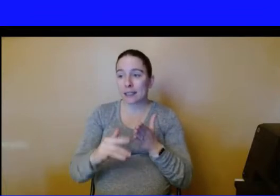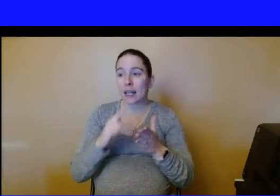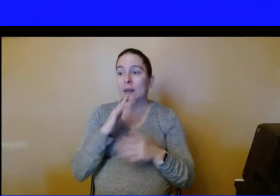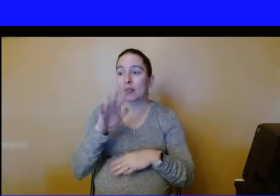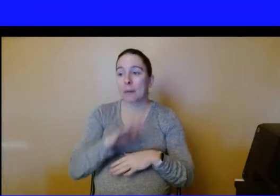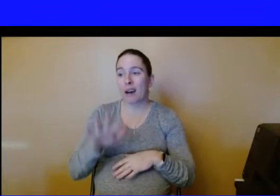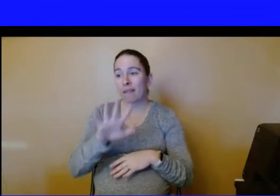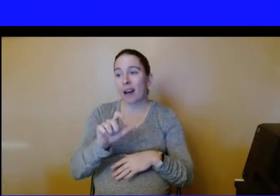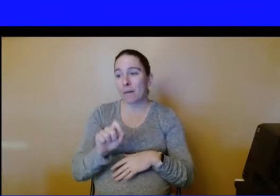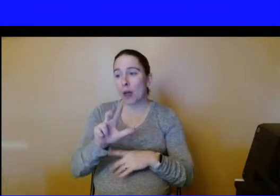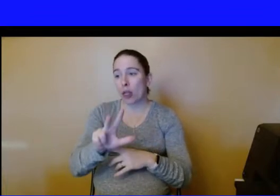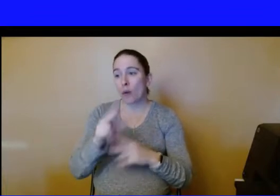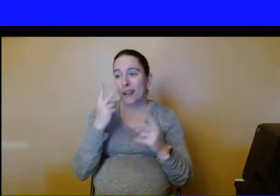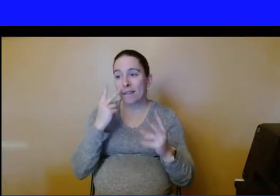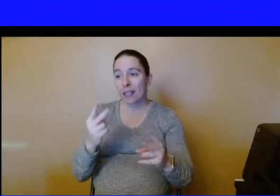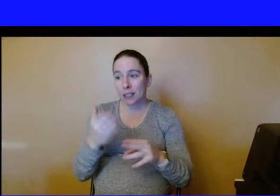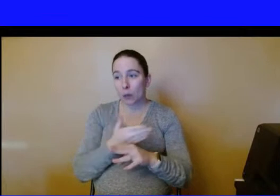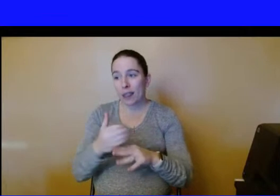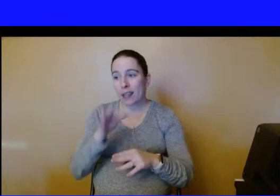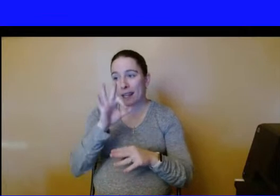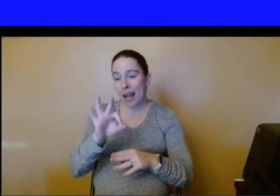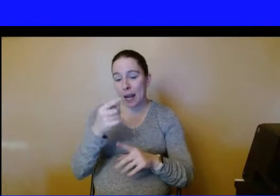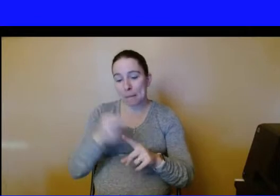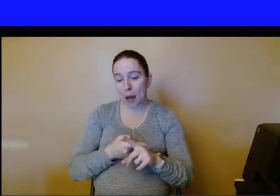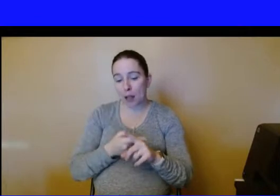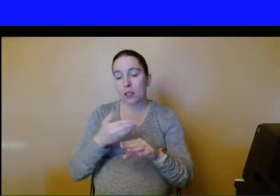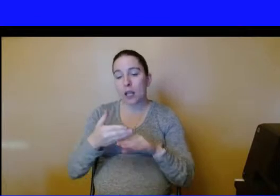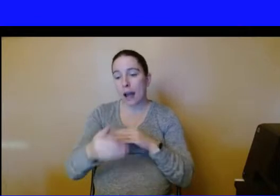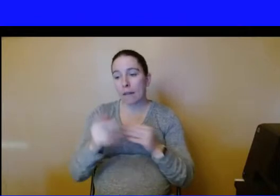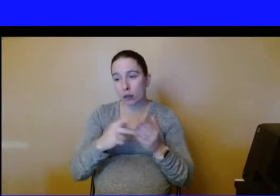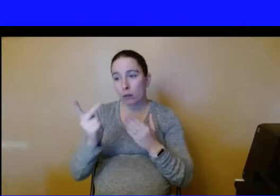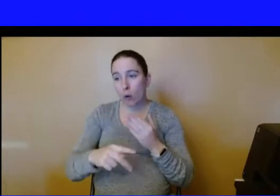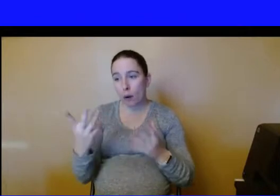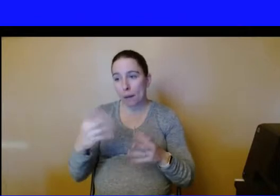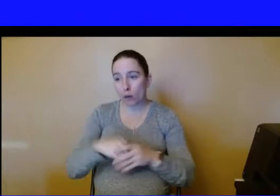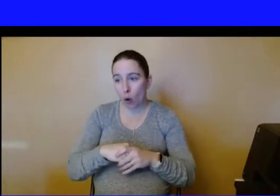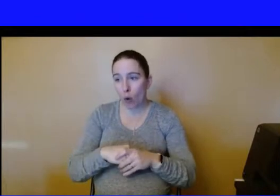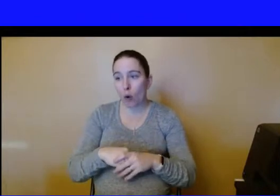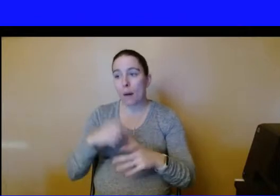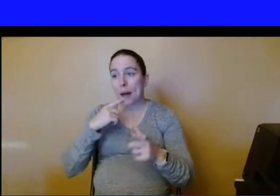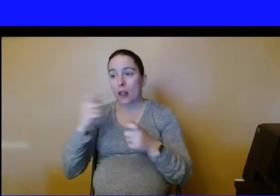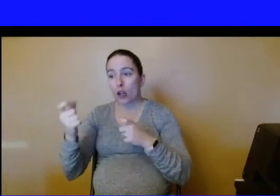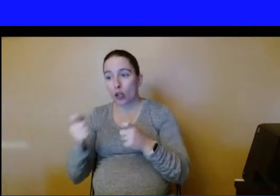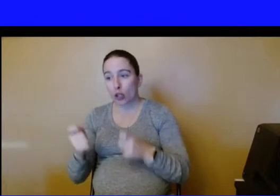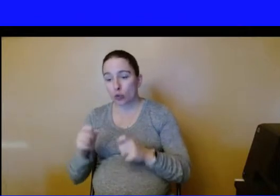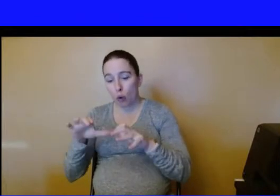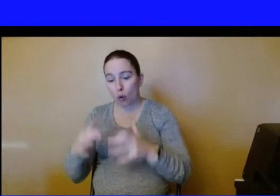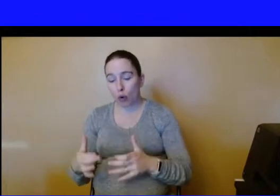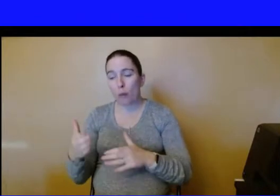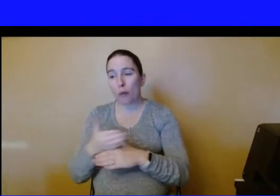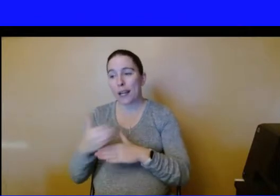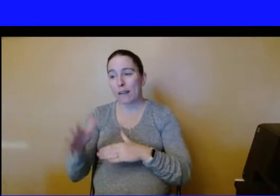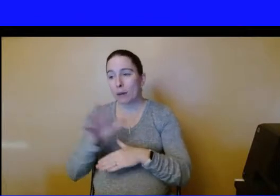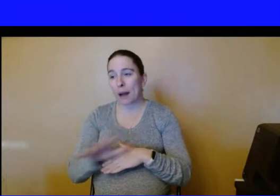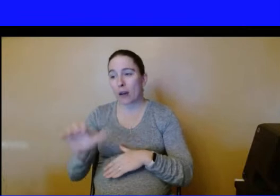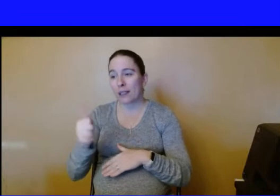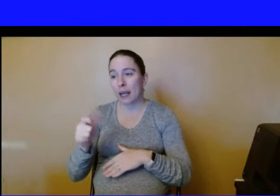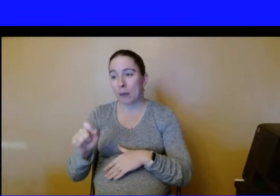is a non-H group, using Medicaid Psyches data, indicated a net savings of